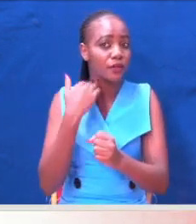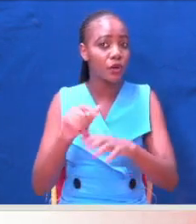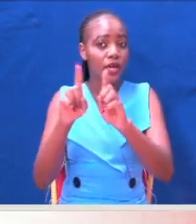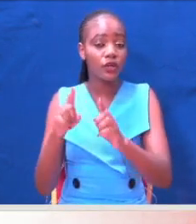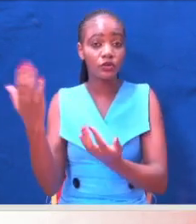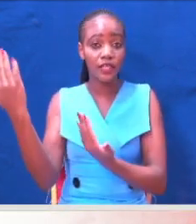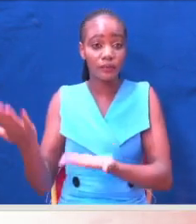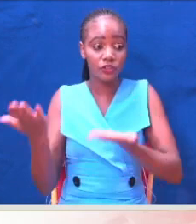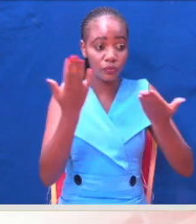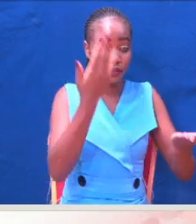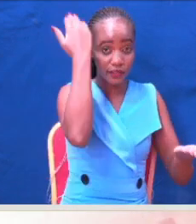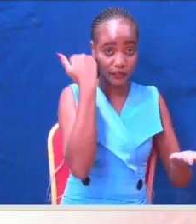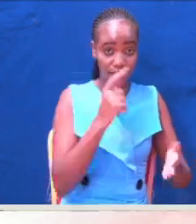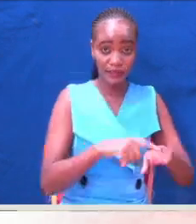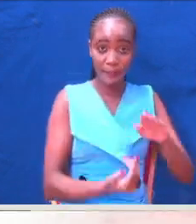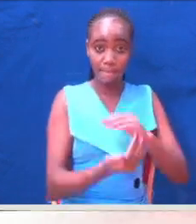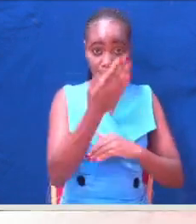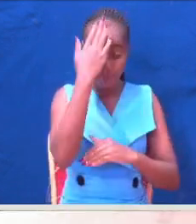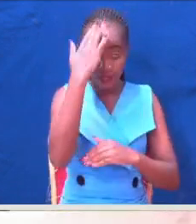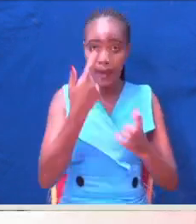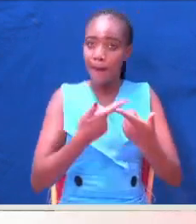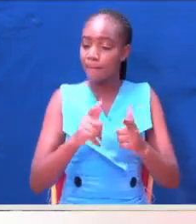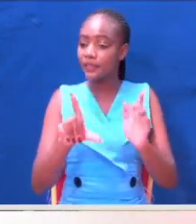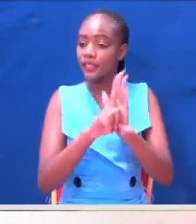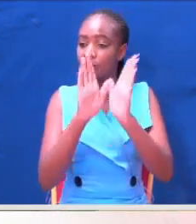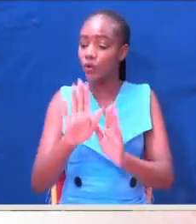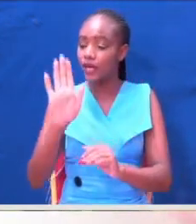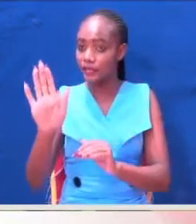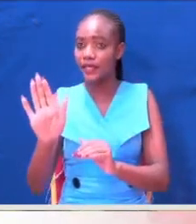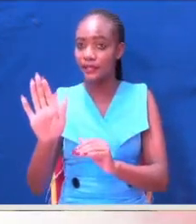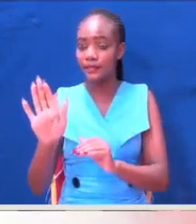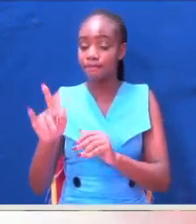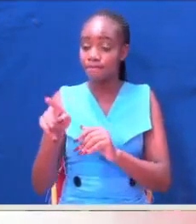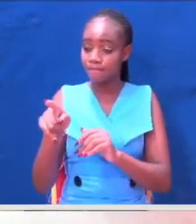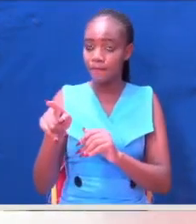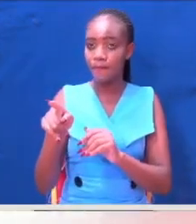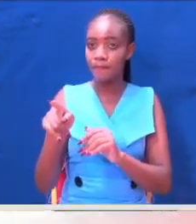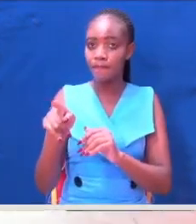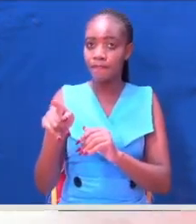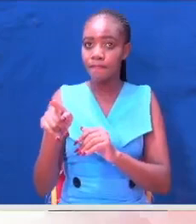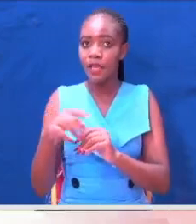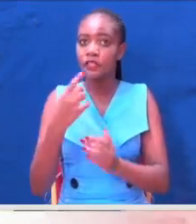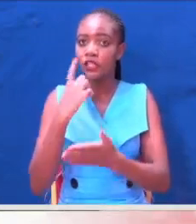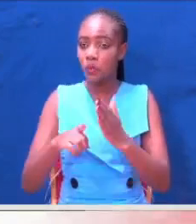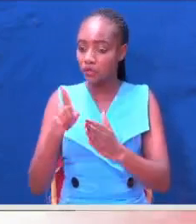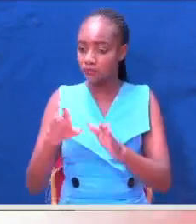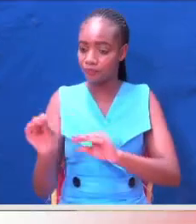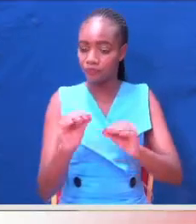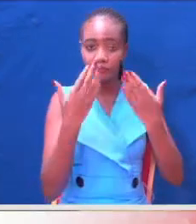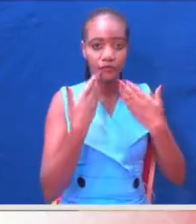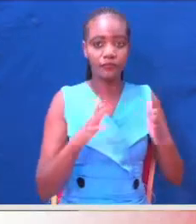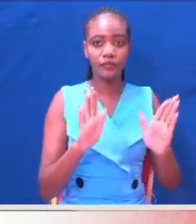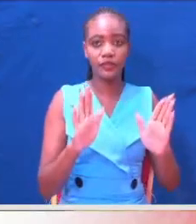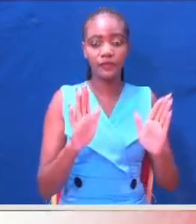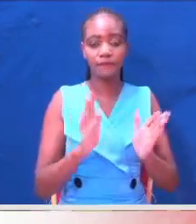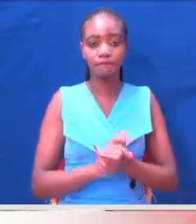before Kahawa Law Courts Monday, only for his lawyers led by Ahmed Nasir Abdullahi to learn of his deportation within the precincts